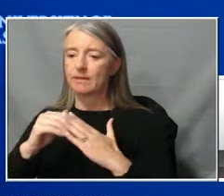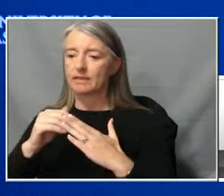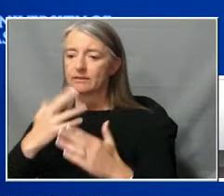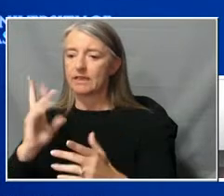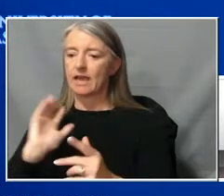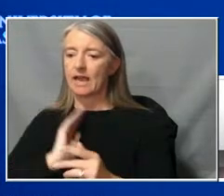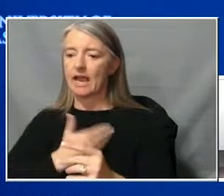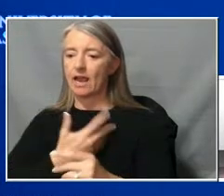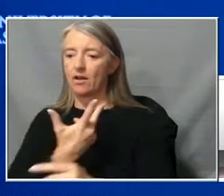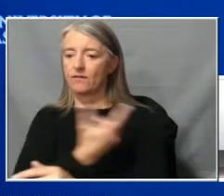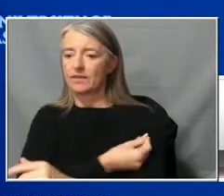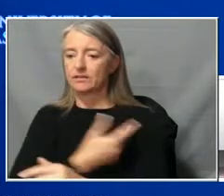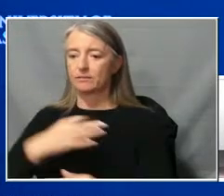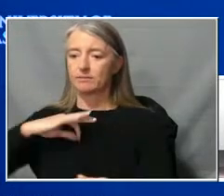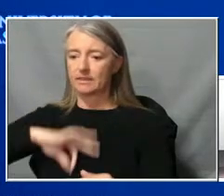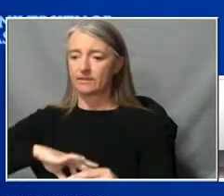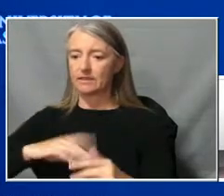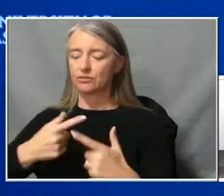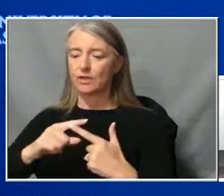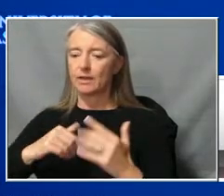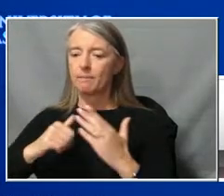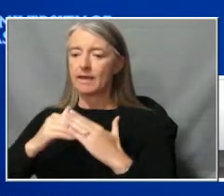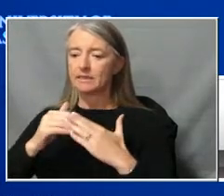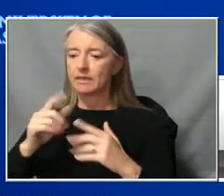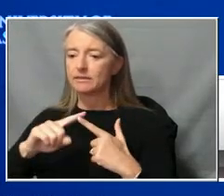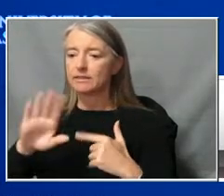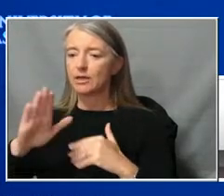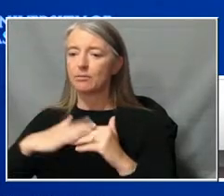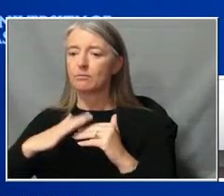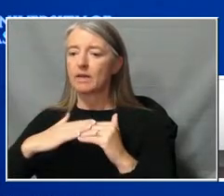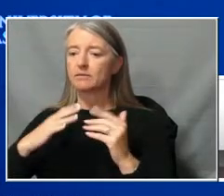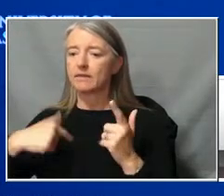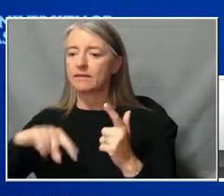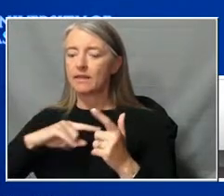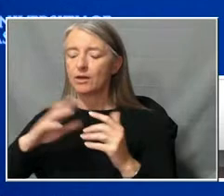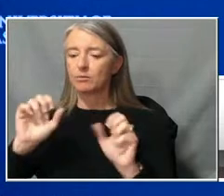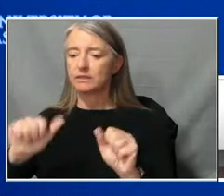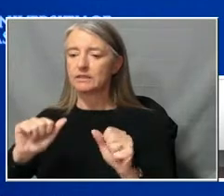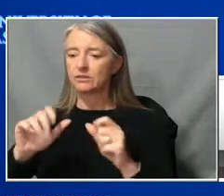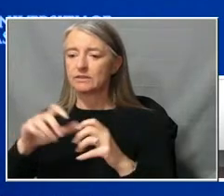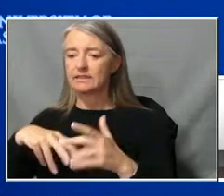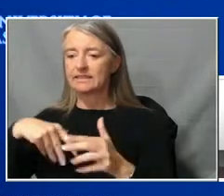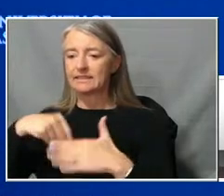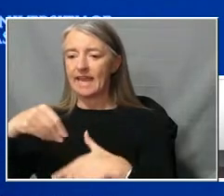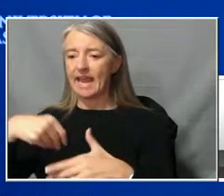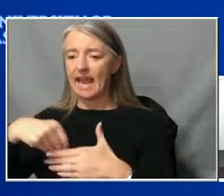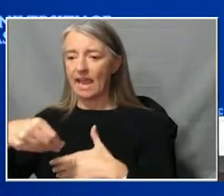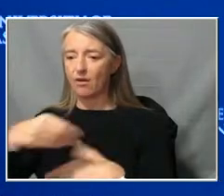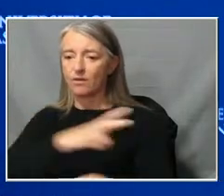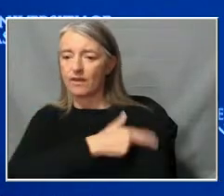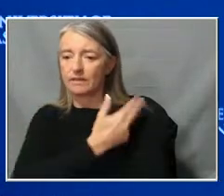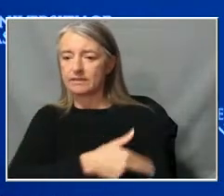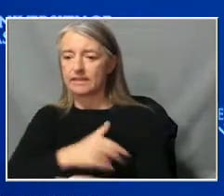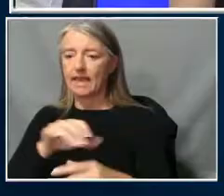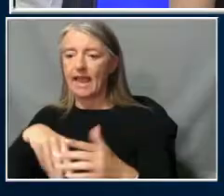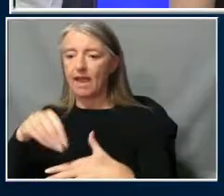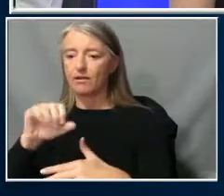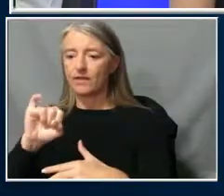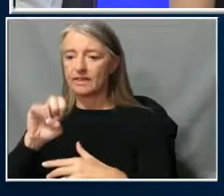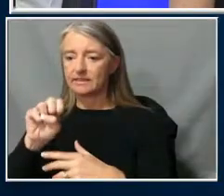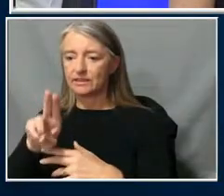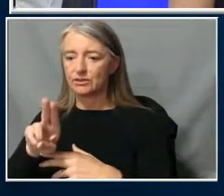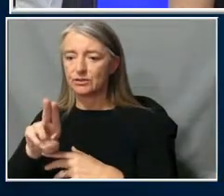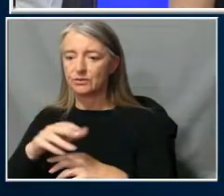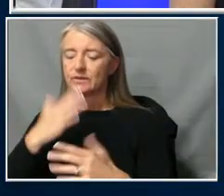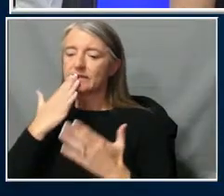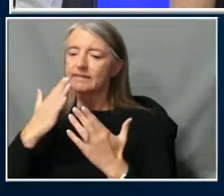vaccination benefit, to try and maximize their potential to stay out of the hospital and stay out of the ICU. Doc,